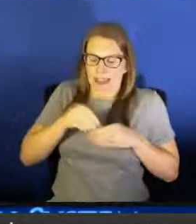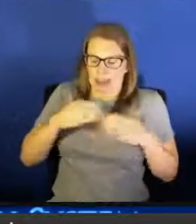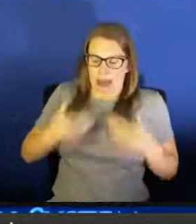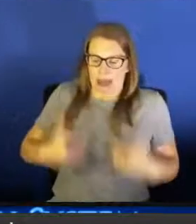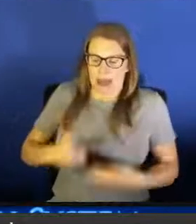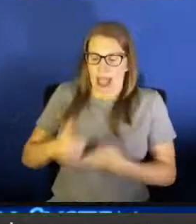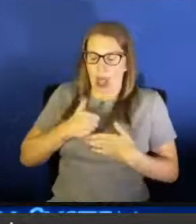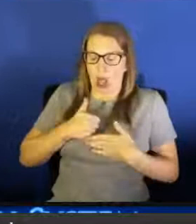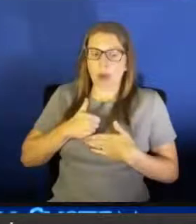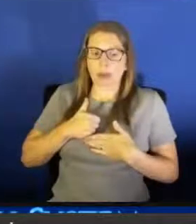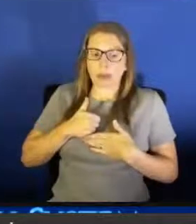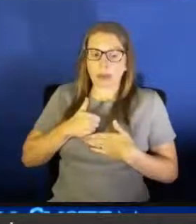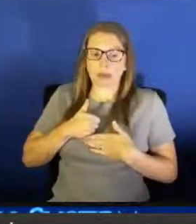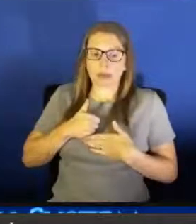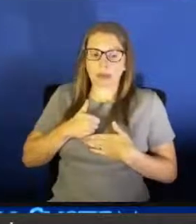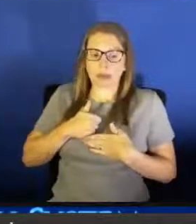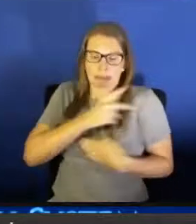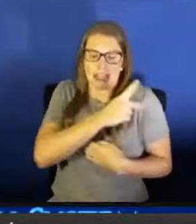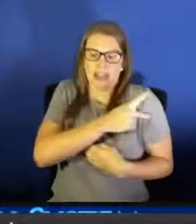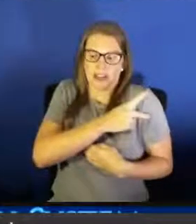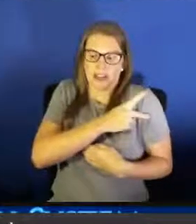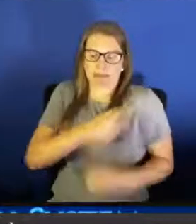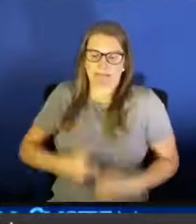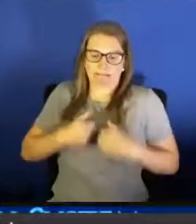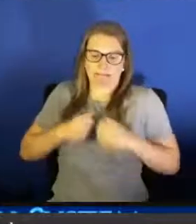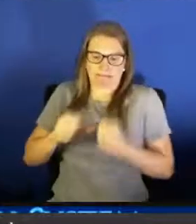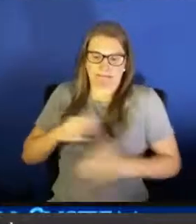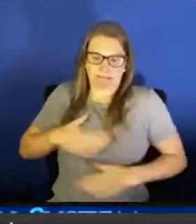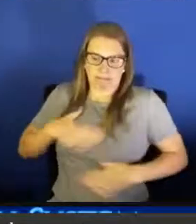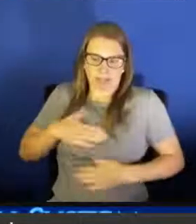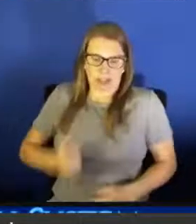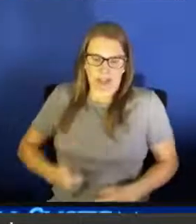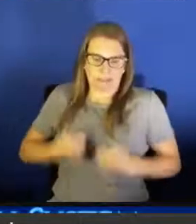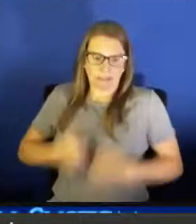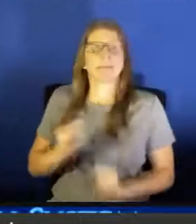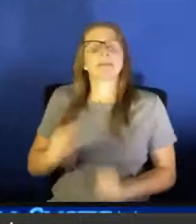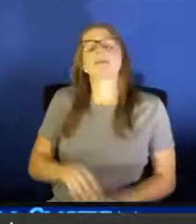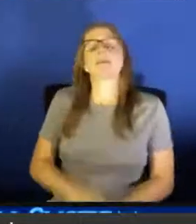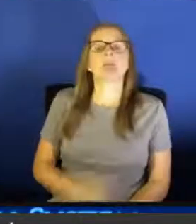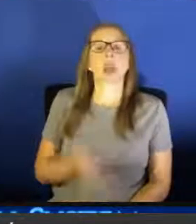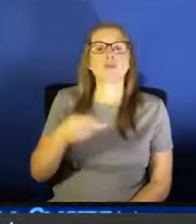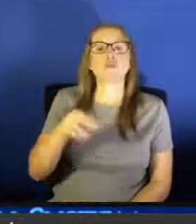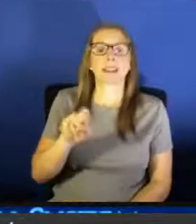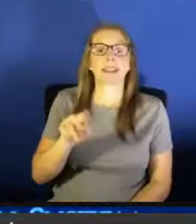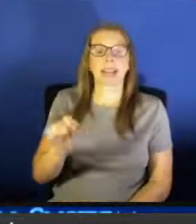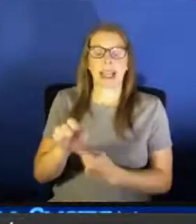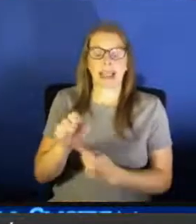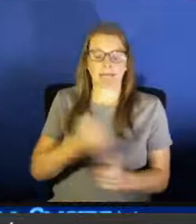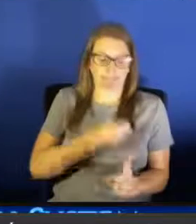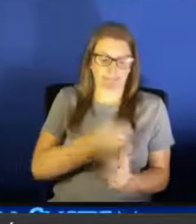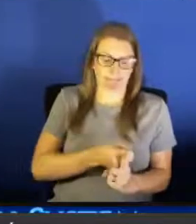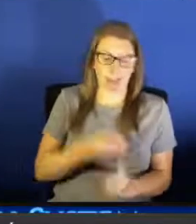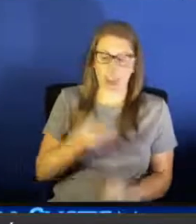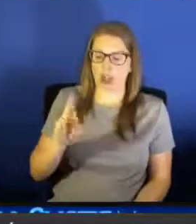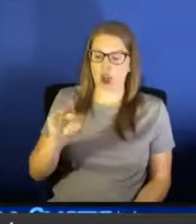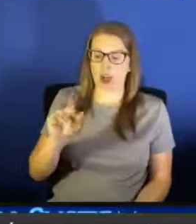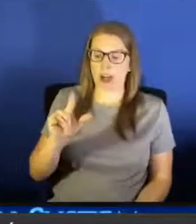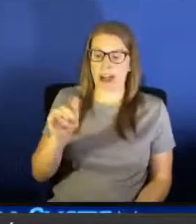life that the patient is expecting or is used to. With prostate cancer, the biggest impact happens to urinary function and to sexual